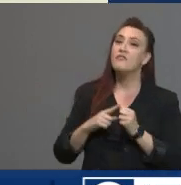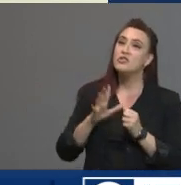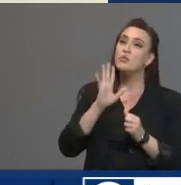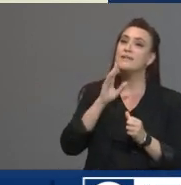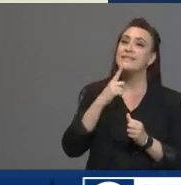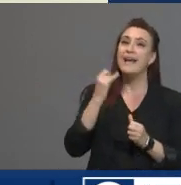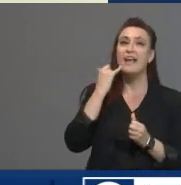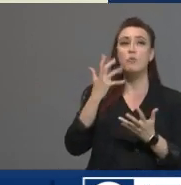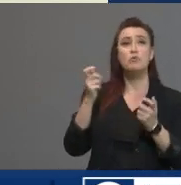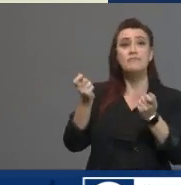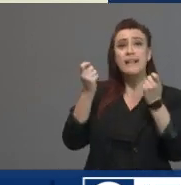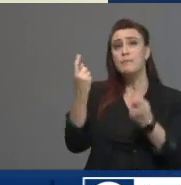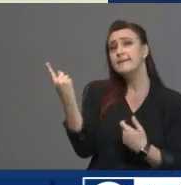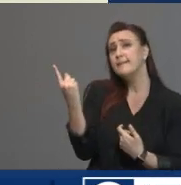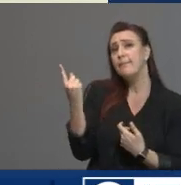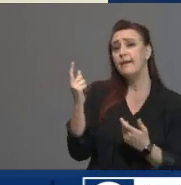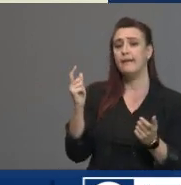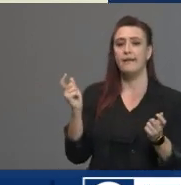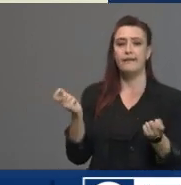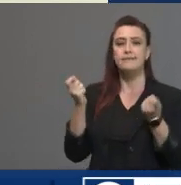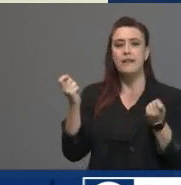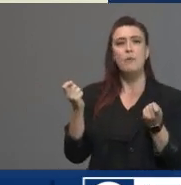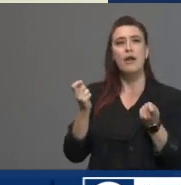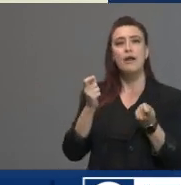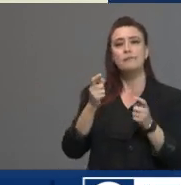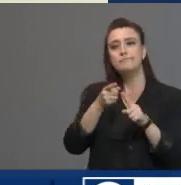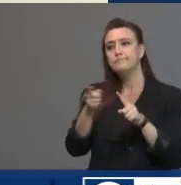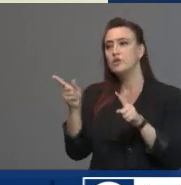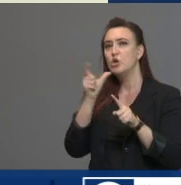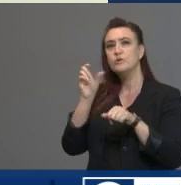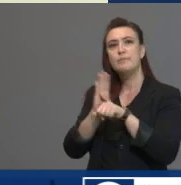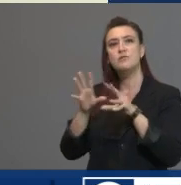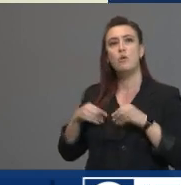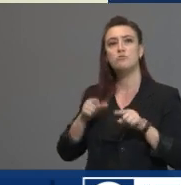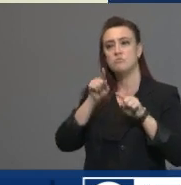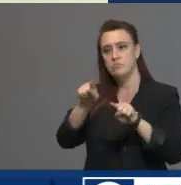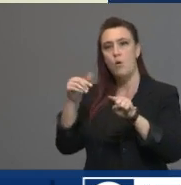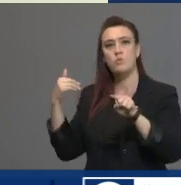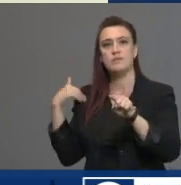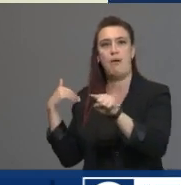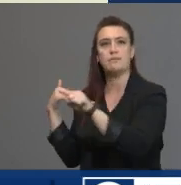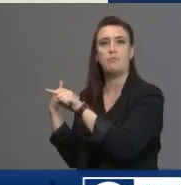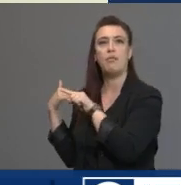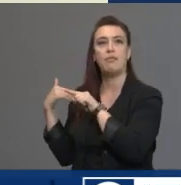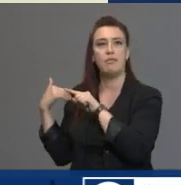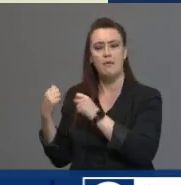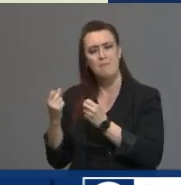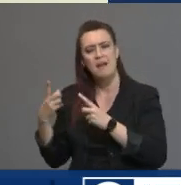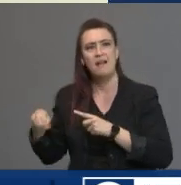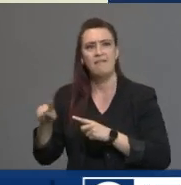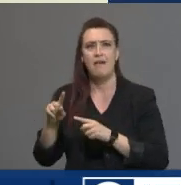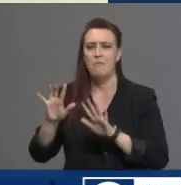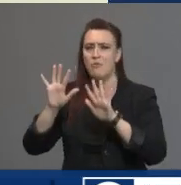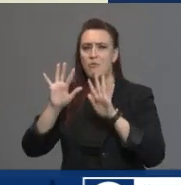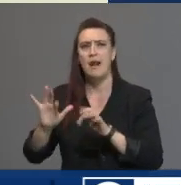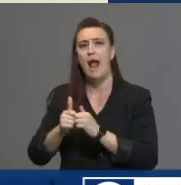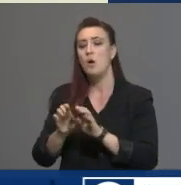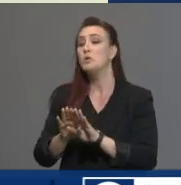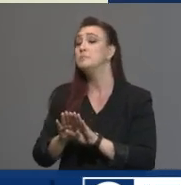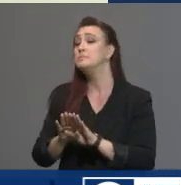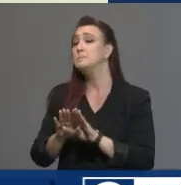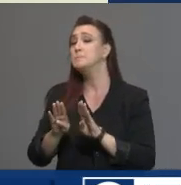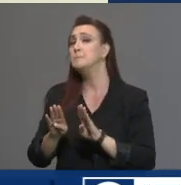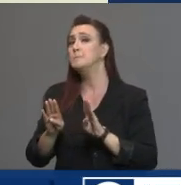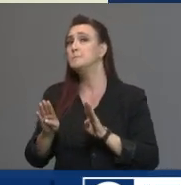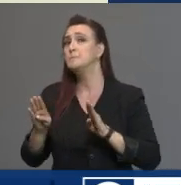should celebrate all the responsible business owners who did a fantastic job last night in reopening